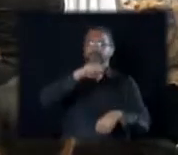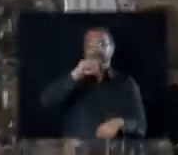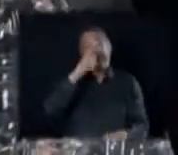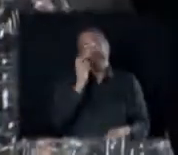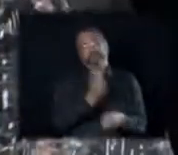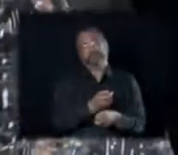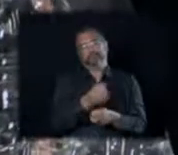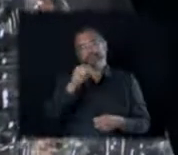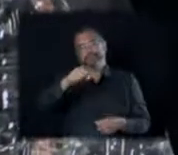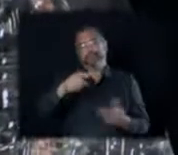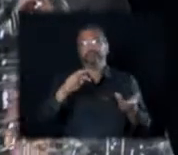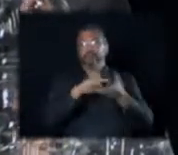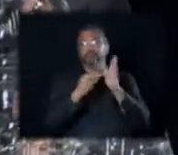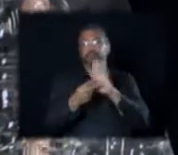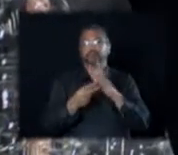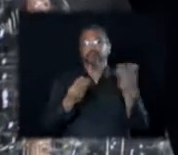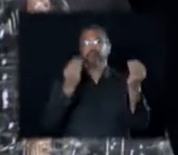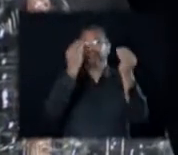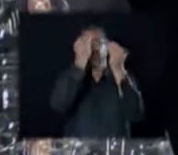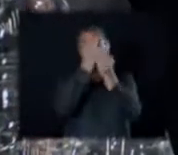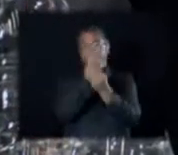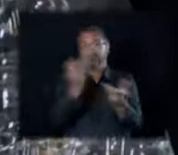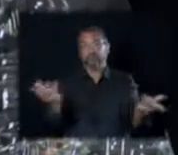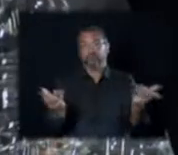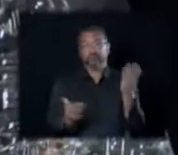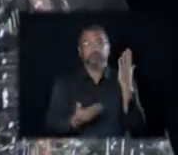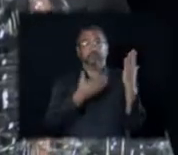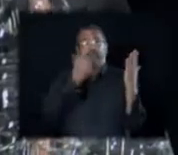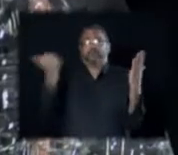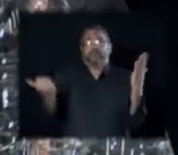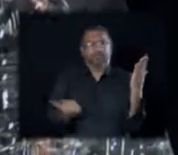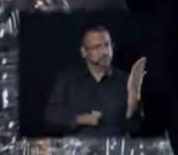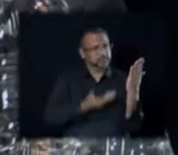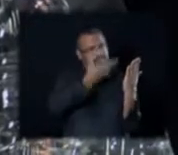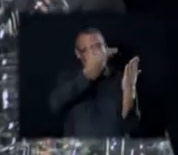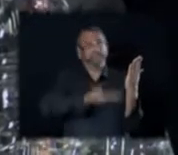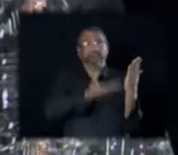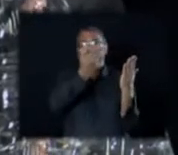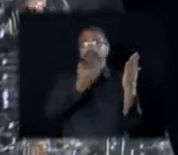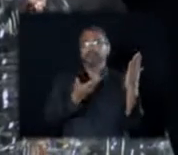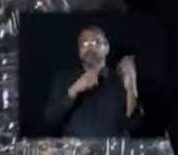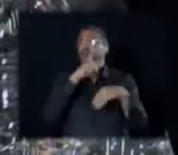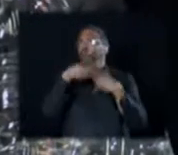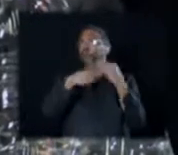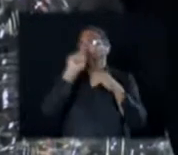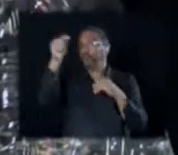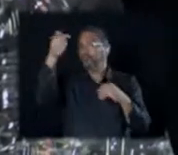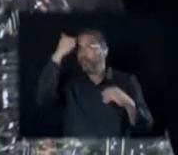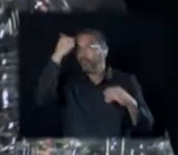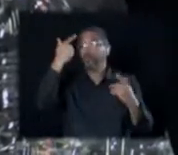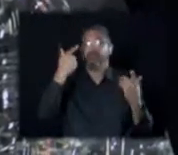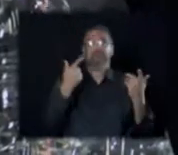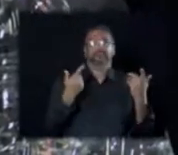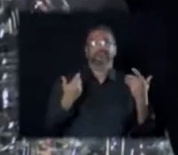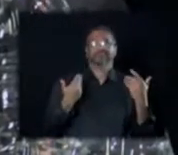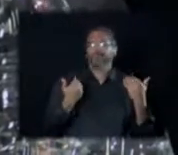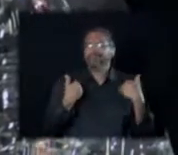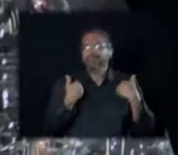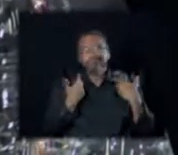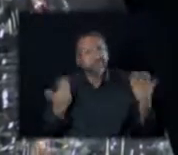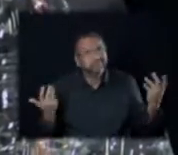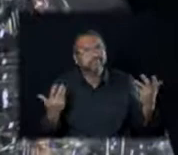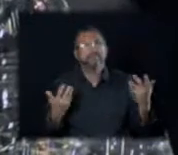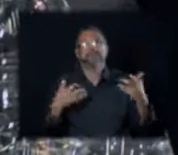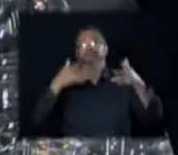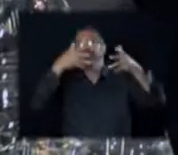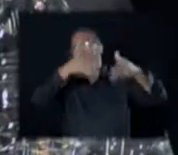And answering your question, of course it makes it more difficult. Having the best information available about the cash flow situation of the government,